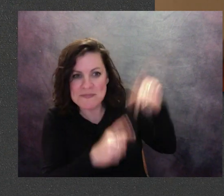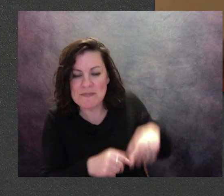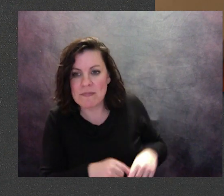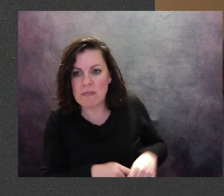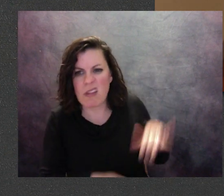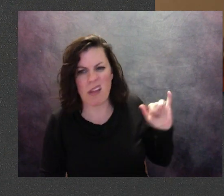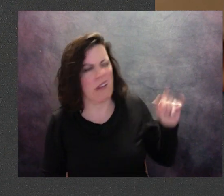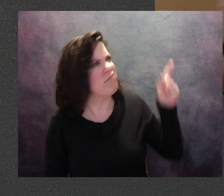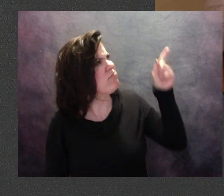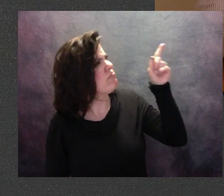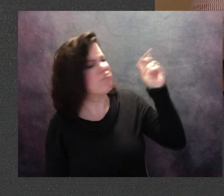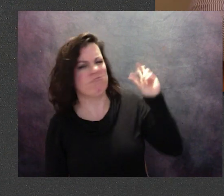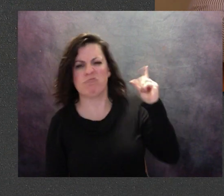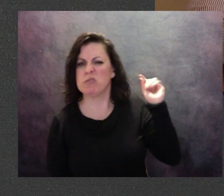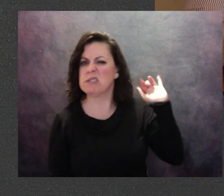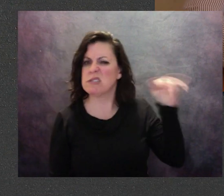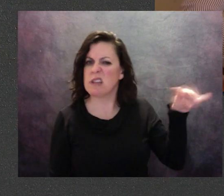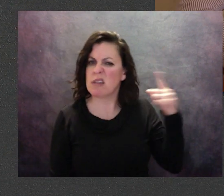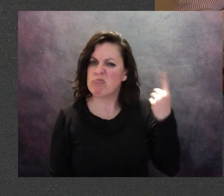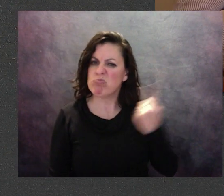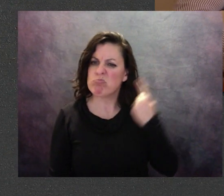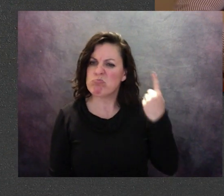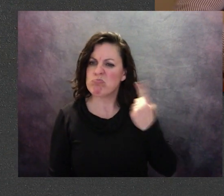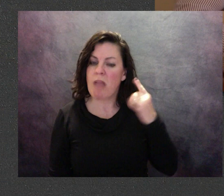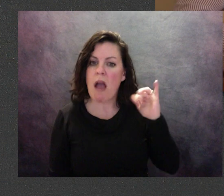Well, what does this mean?